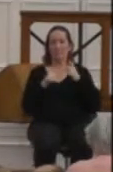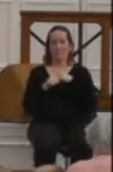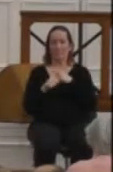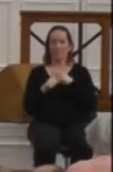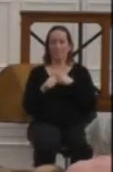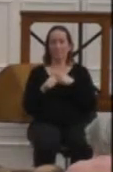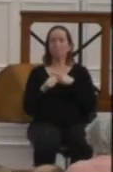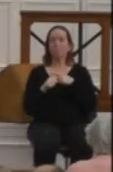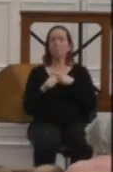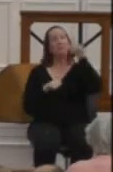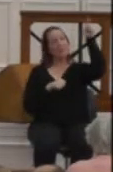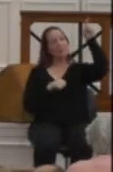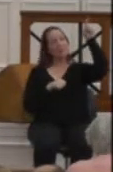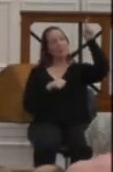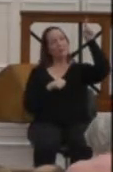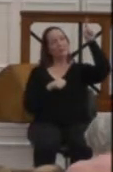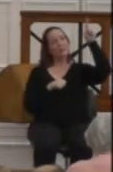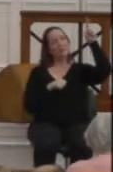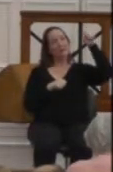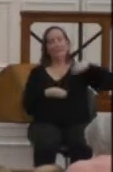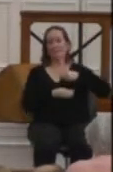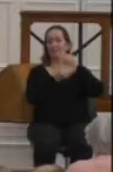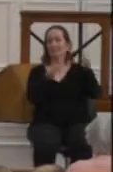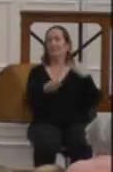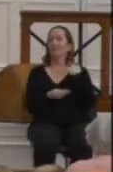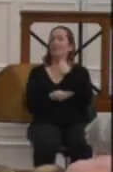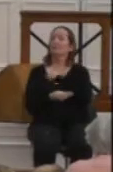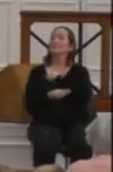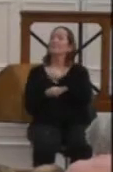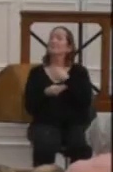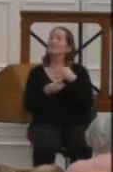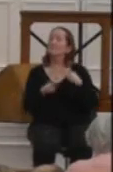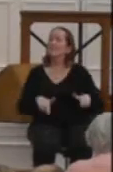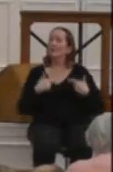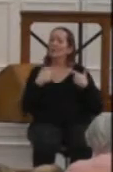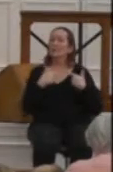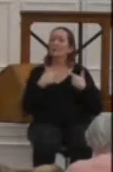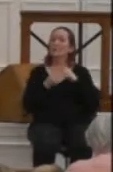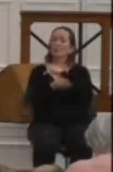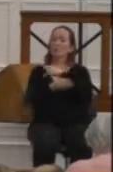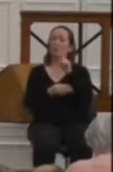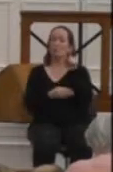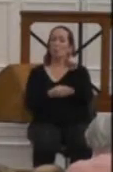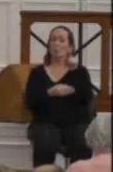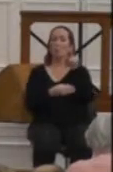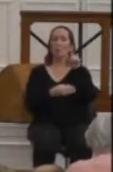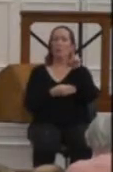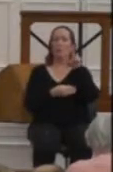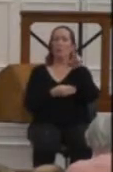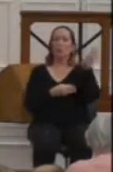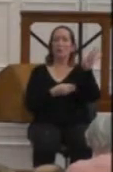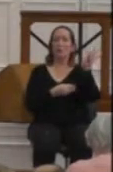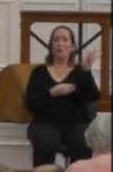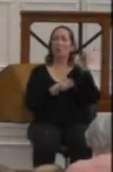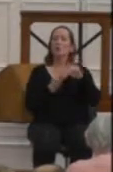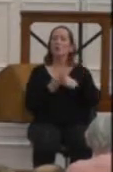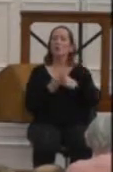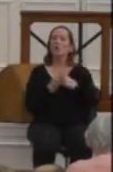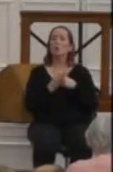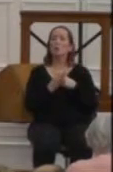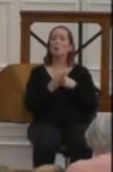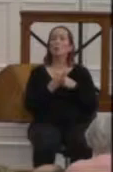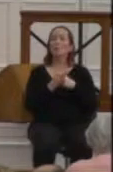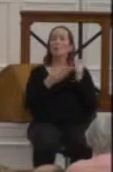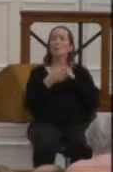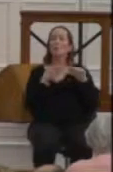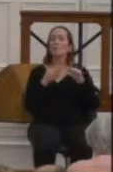He's given us life. Psalm 139, beginning with verse